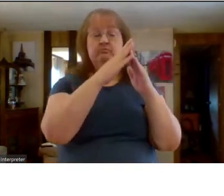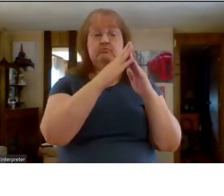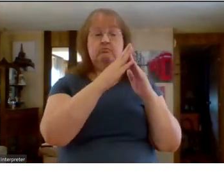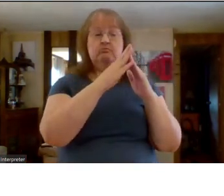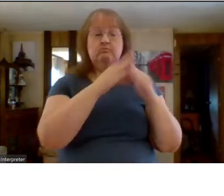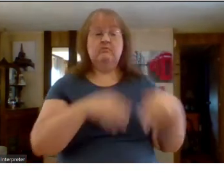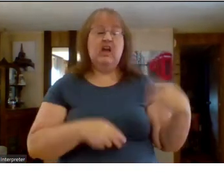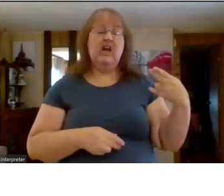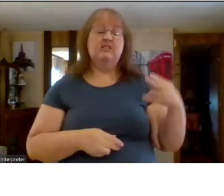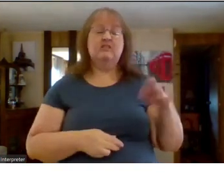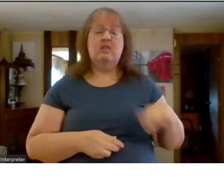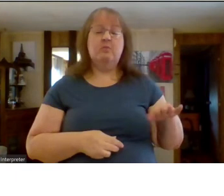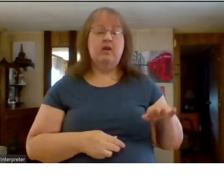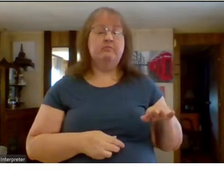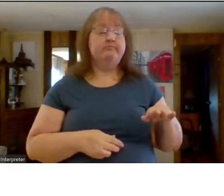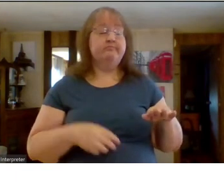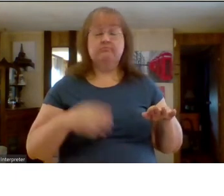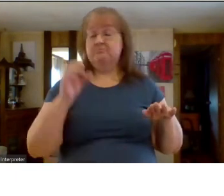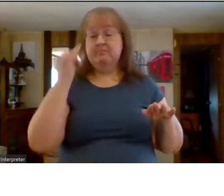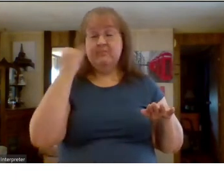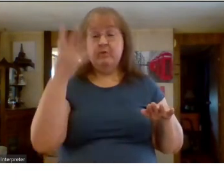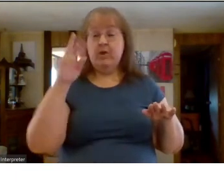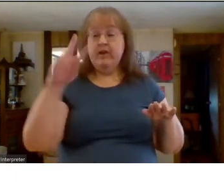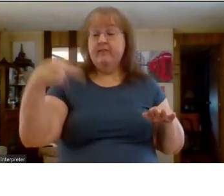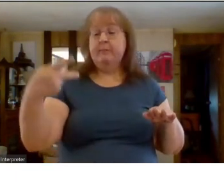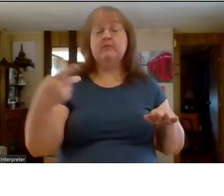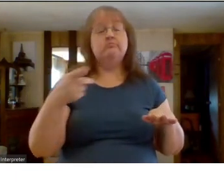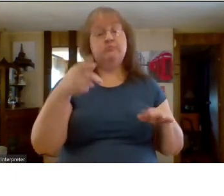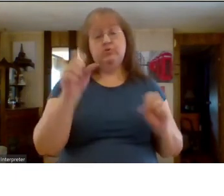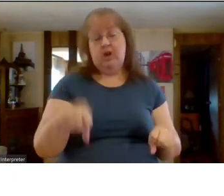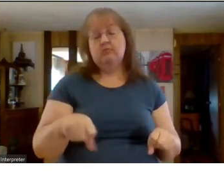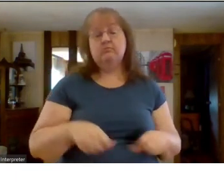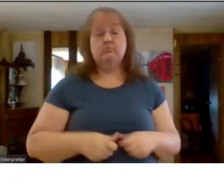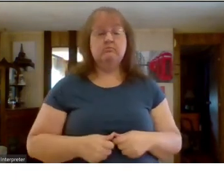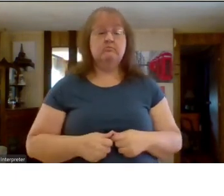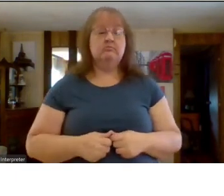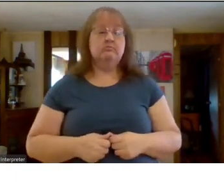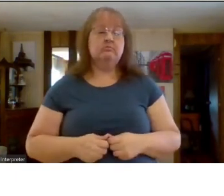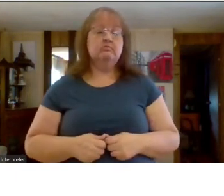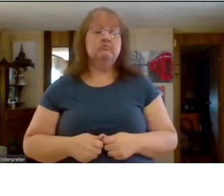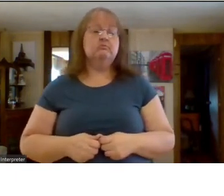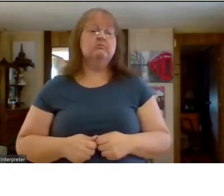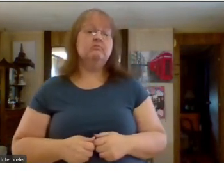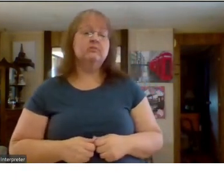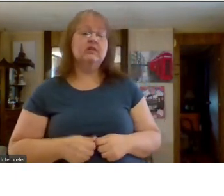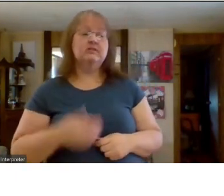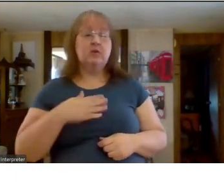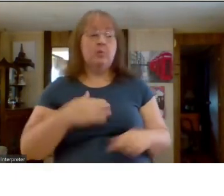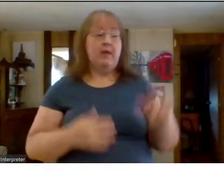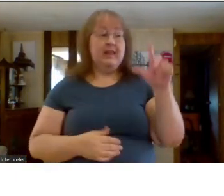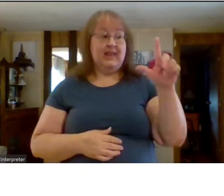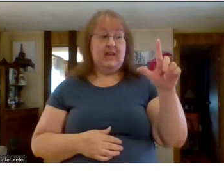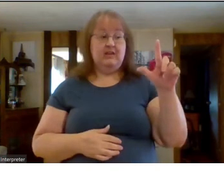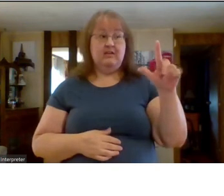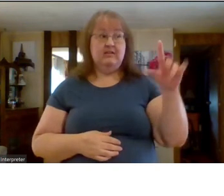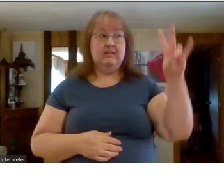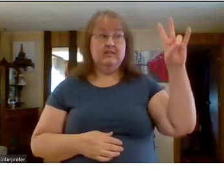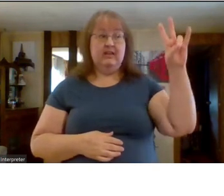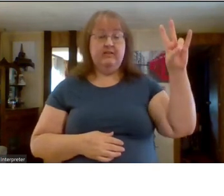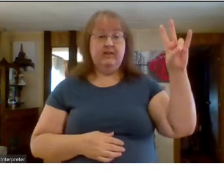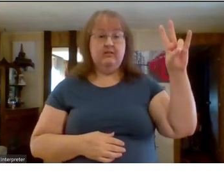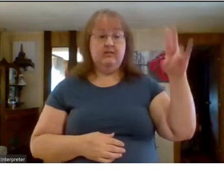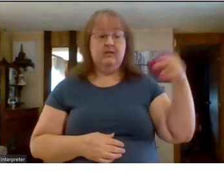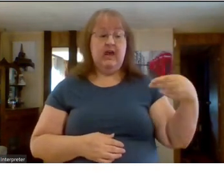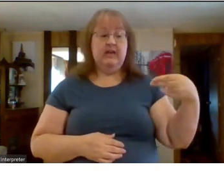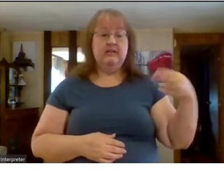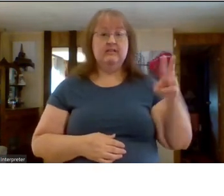top and my heights on bottom. You can do the heights on top if you want and lengths on bottom. It's up to you. Okay, so what do I